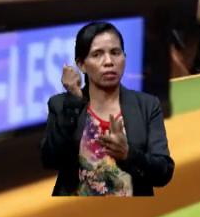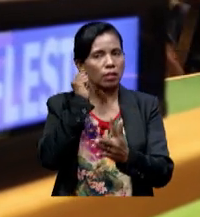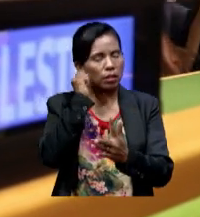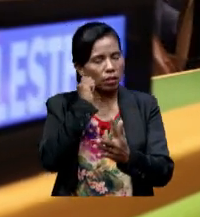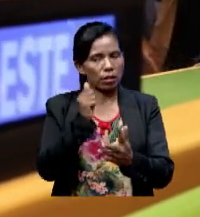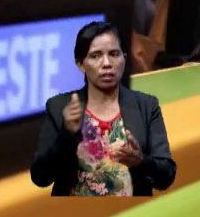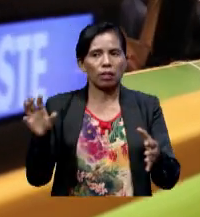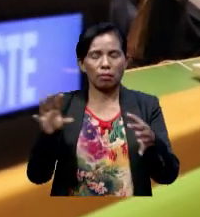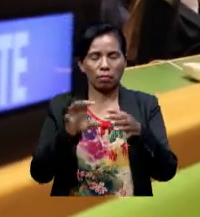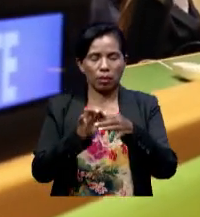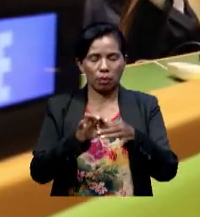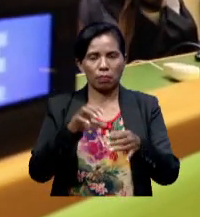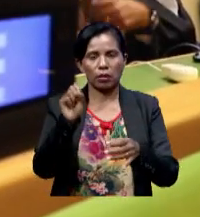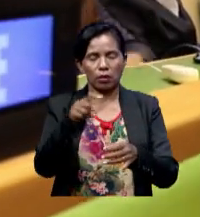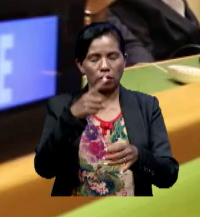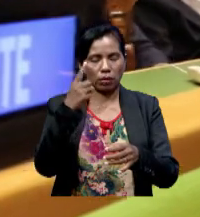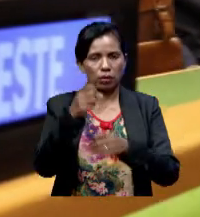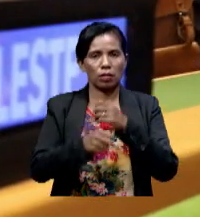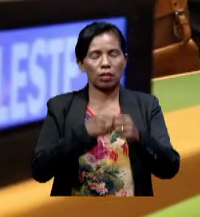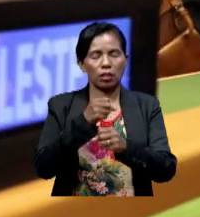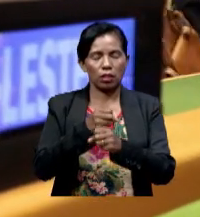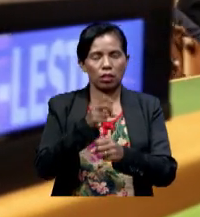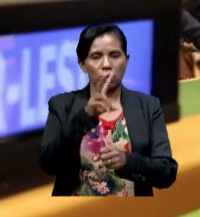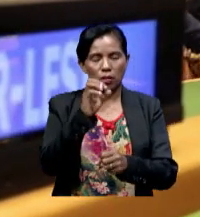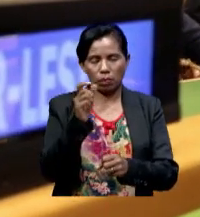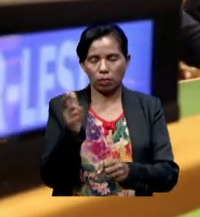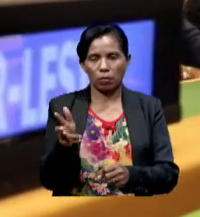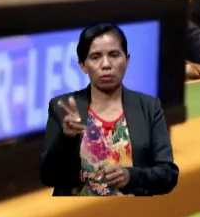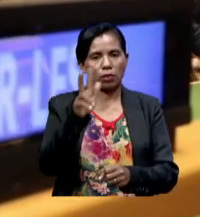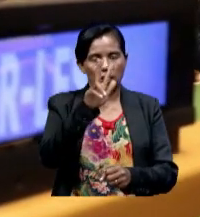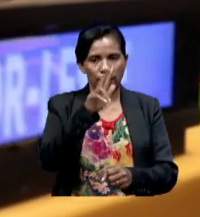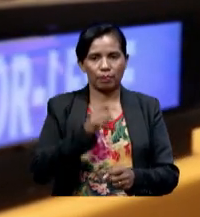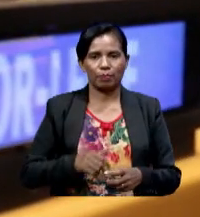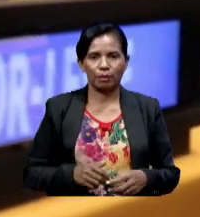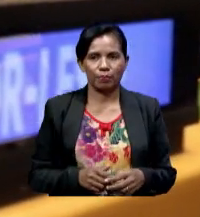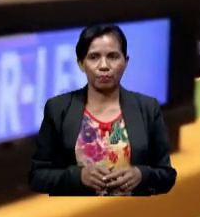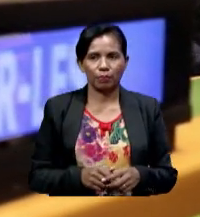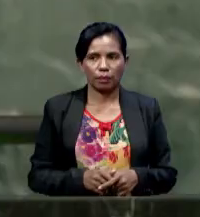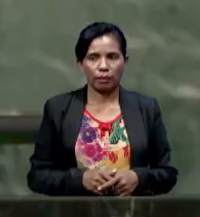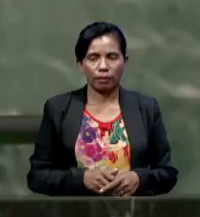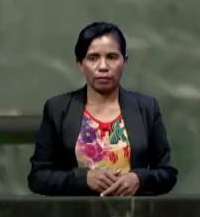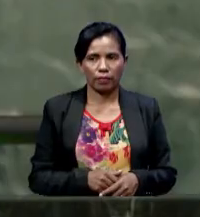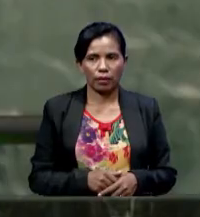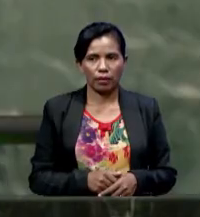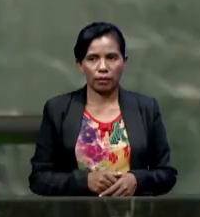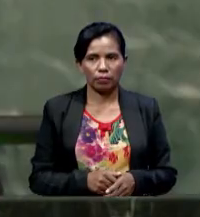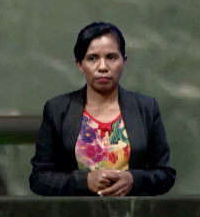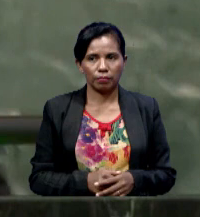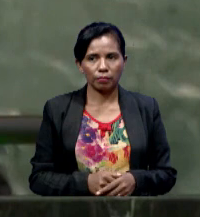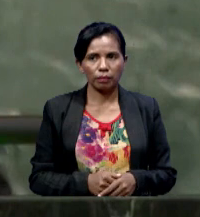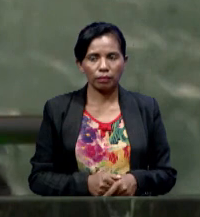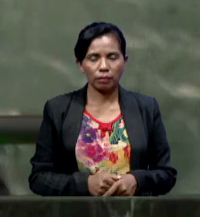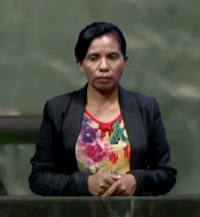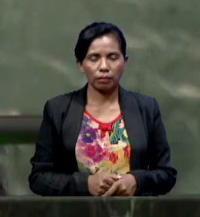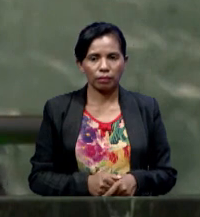badala sanulu resen ida e hatinan rihun rua ruanulu resen tolu. Madam Chair, I